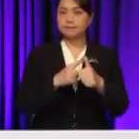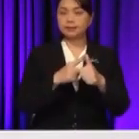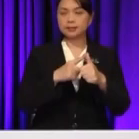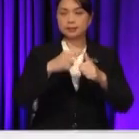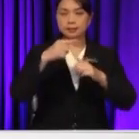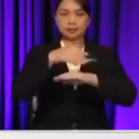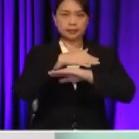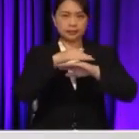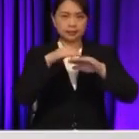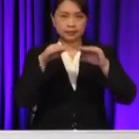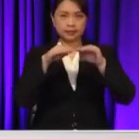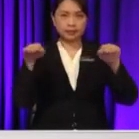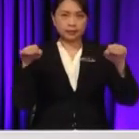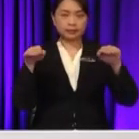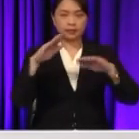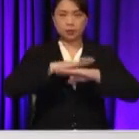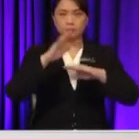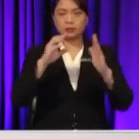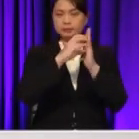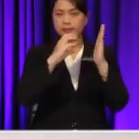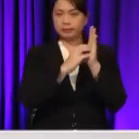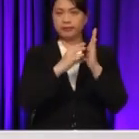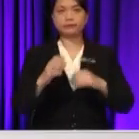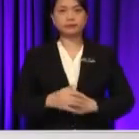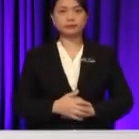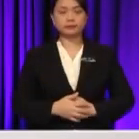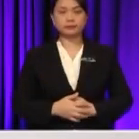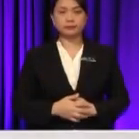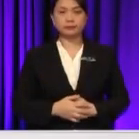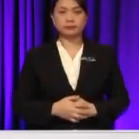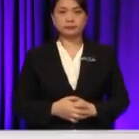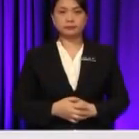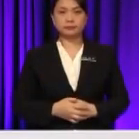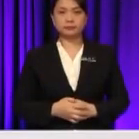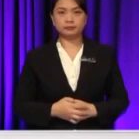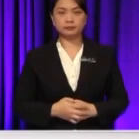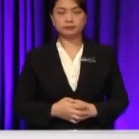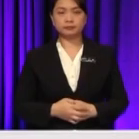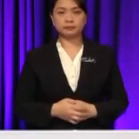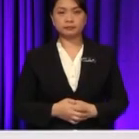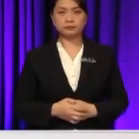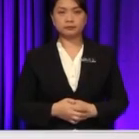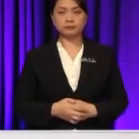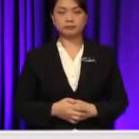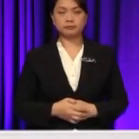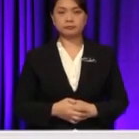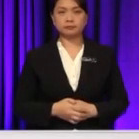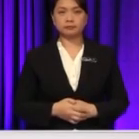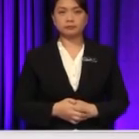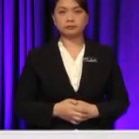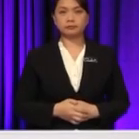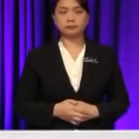Yes. Mm-hmm. So which one is it? So where is it, Tasnim? Where is the paragraph topic in paragraph